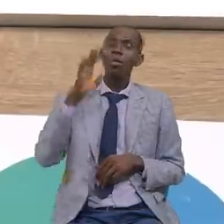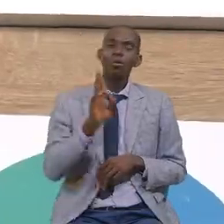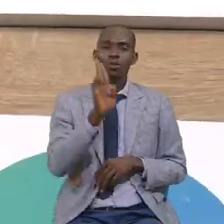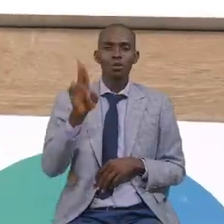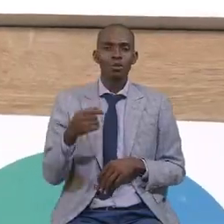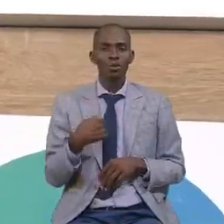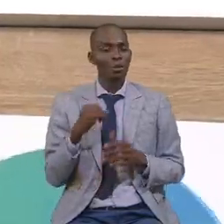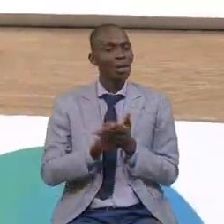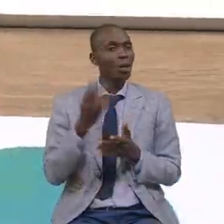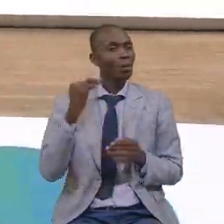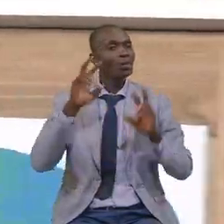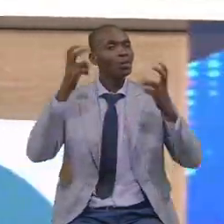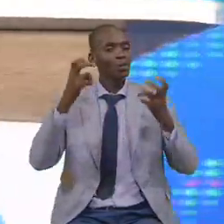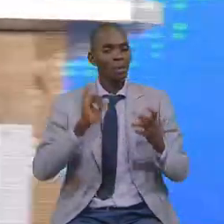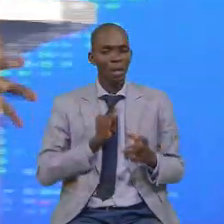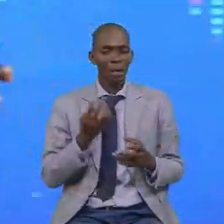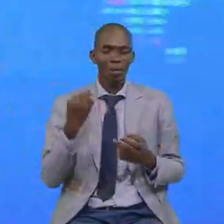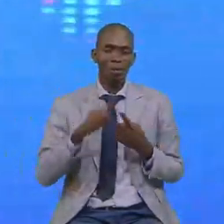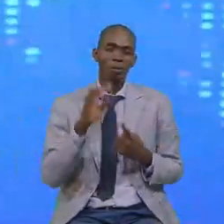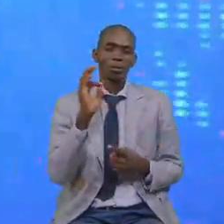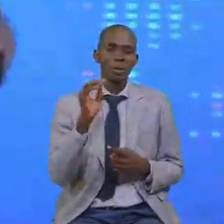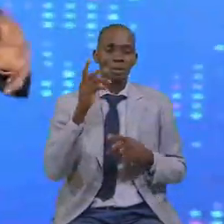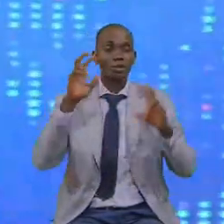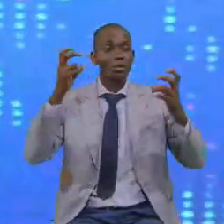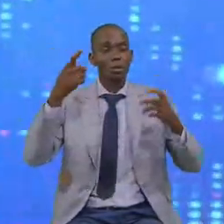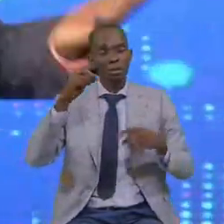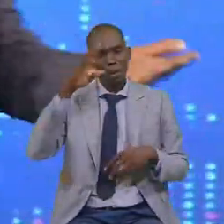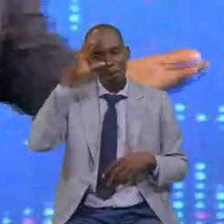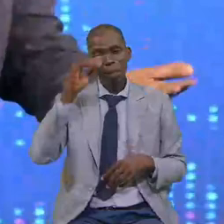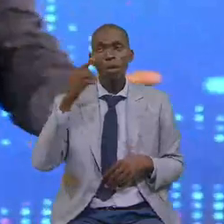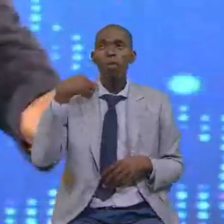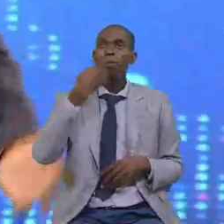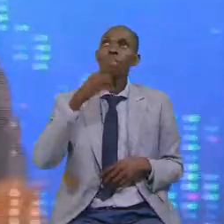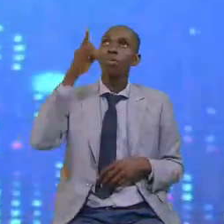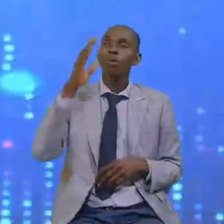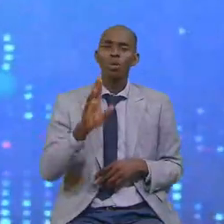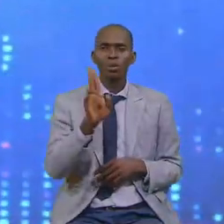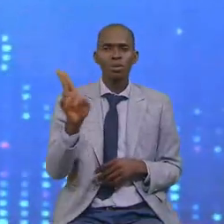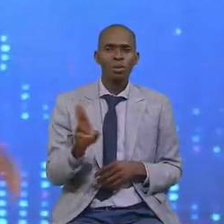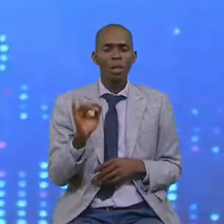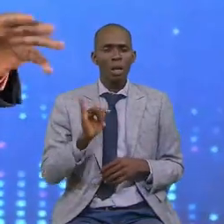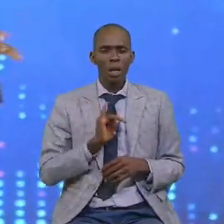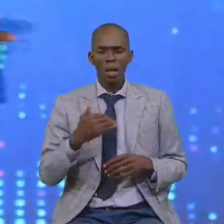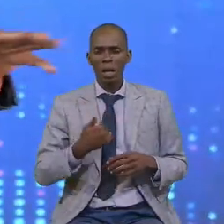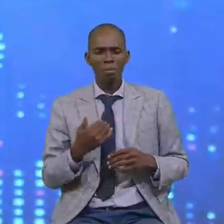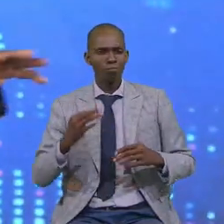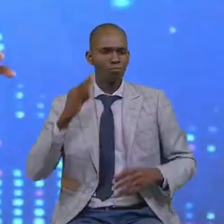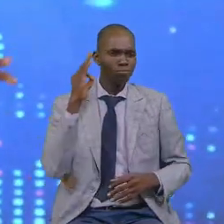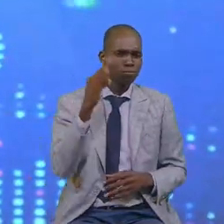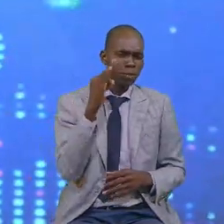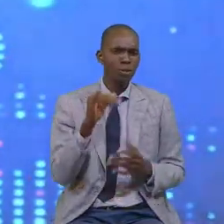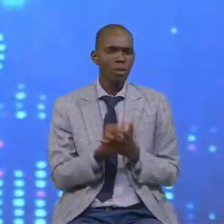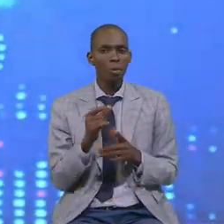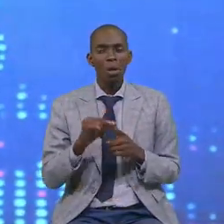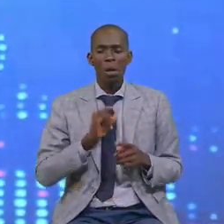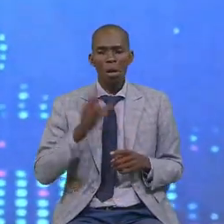gave me. The man whom God uses. And I delivered each of them. I wasn't even thinking